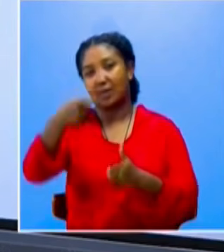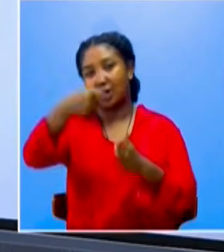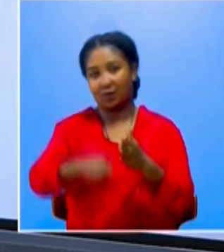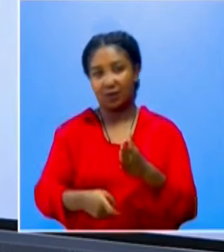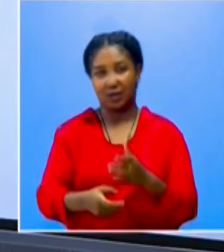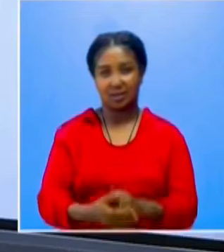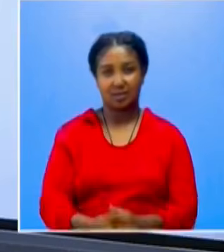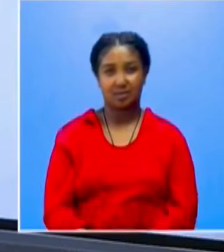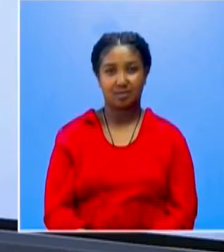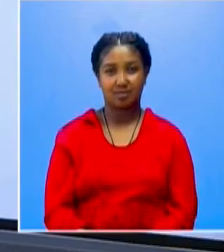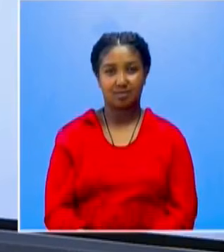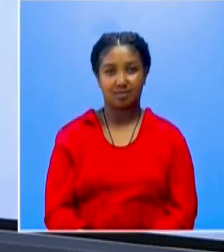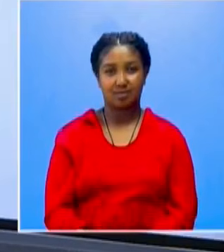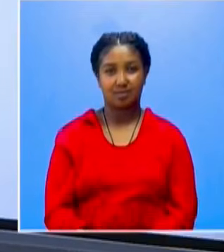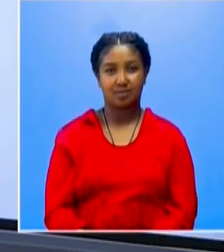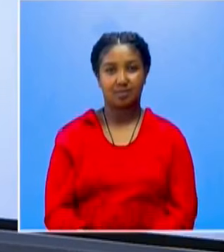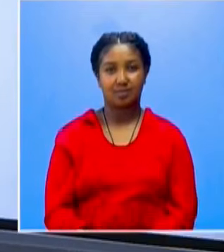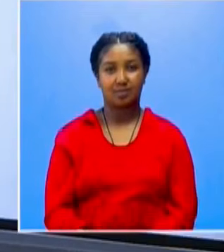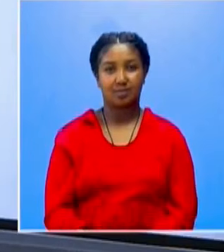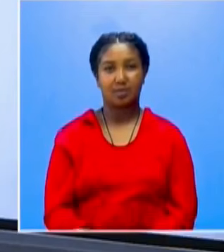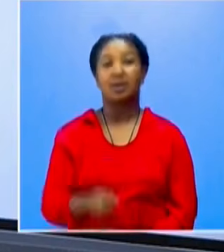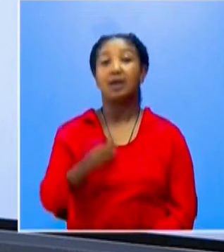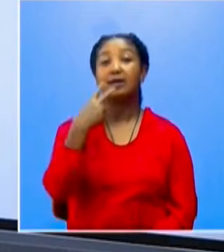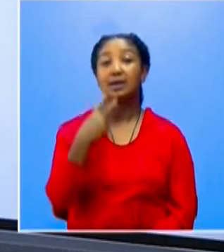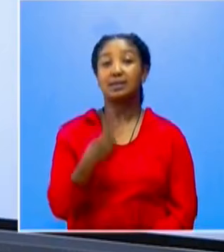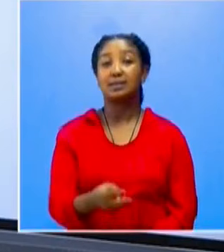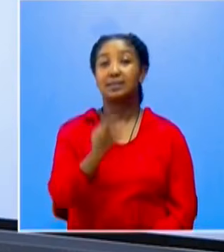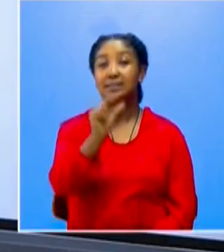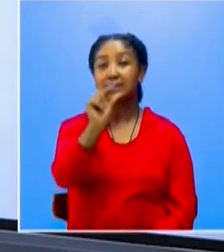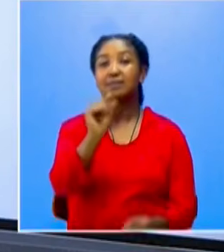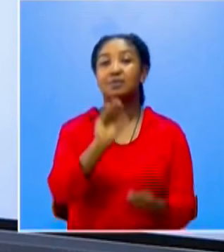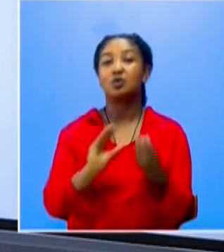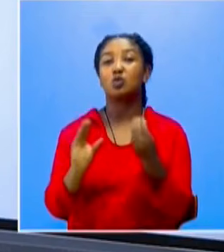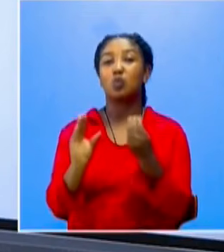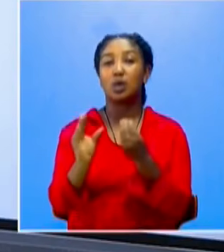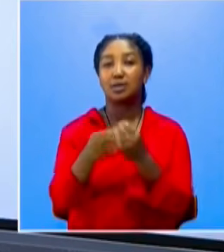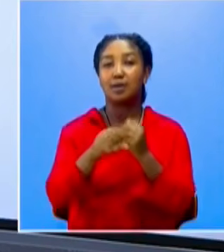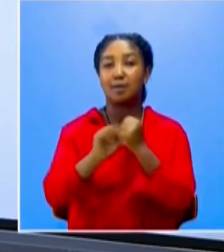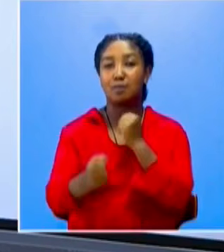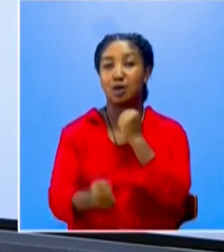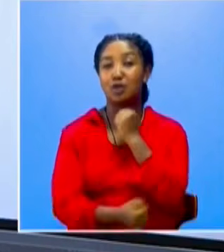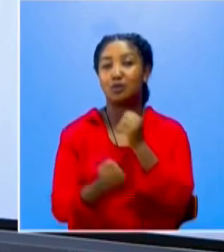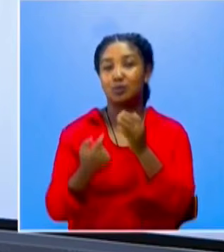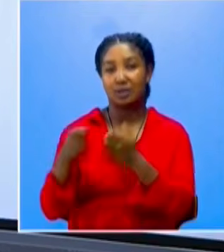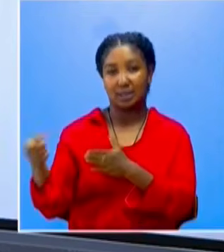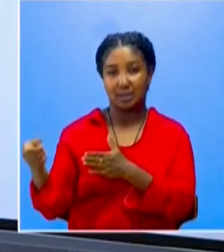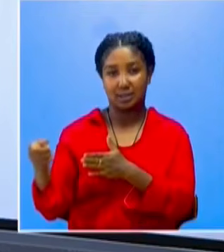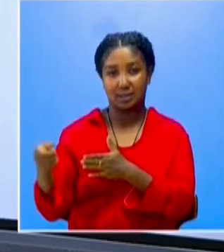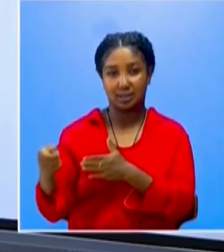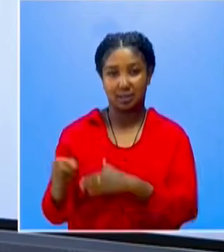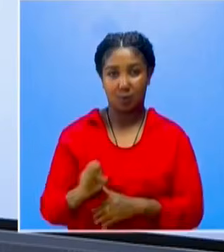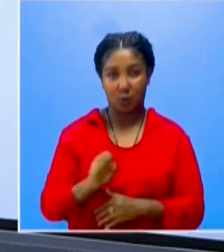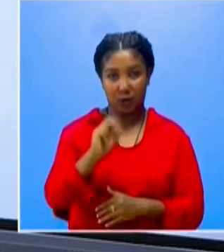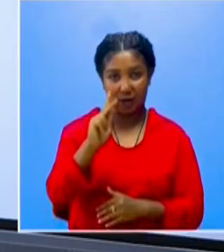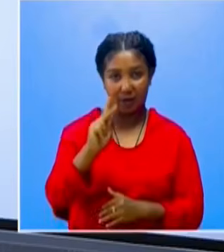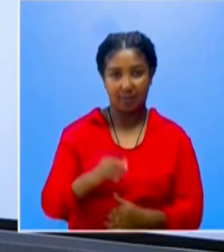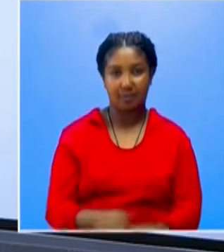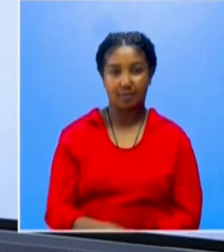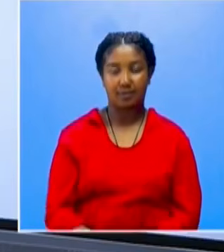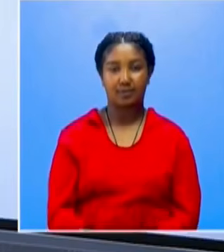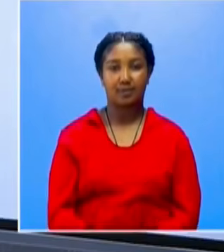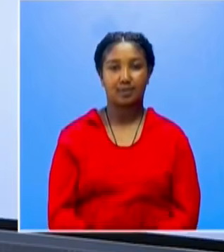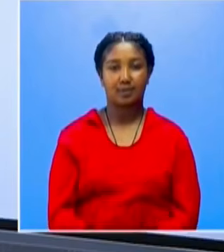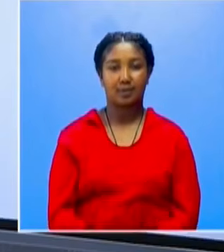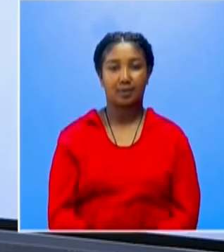effect. All right? Let us see some situations based on this. Okay? All